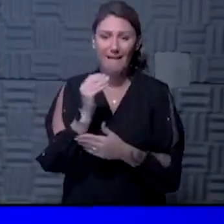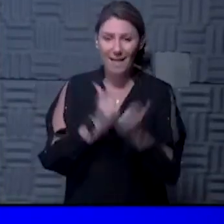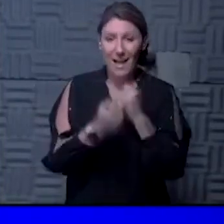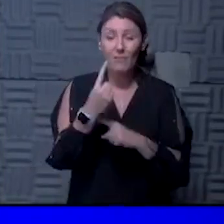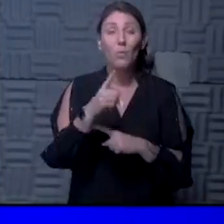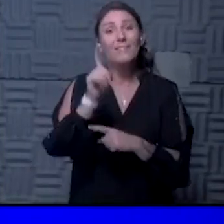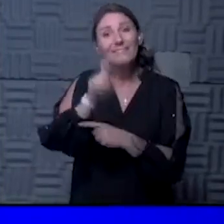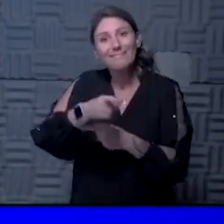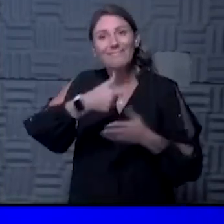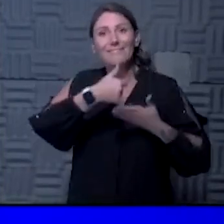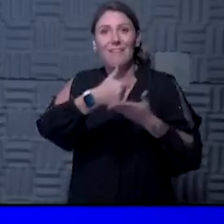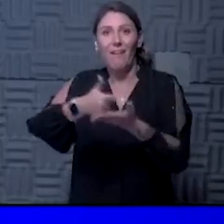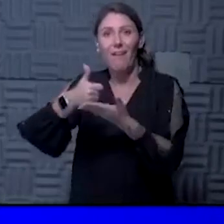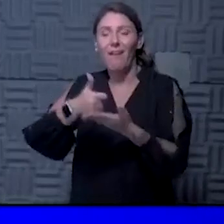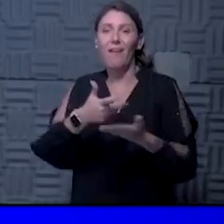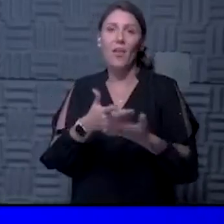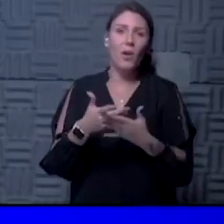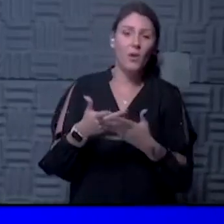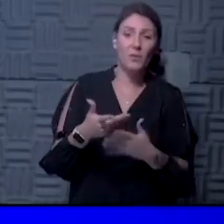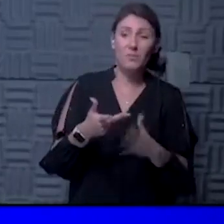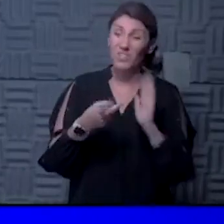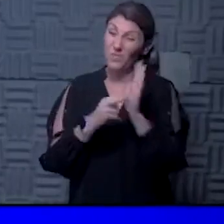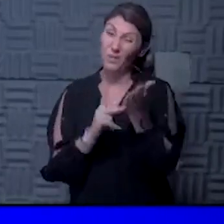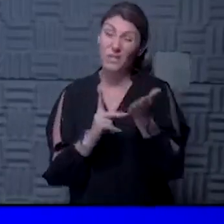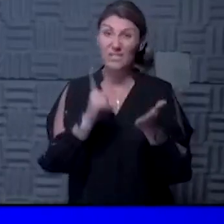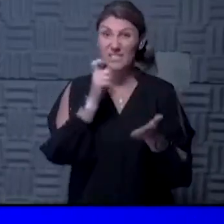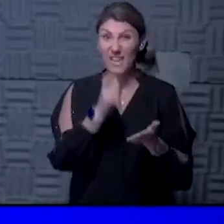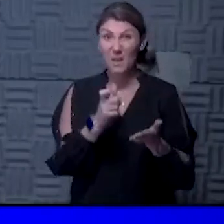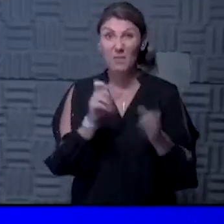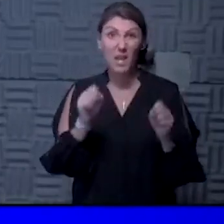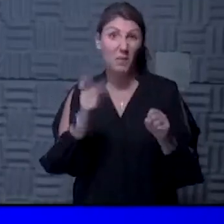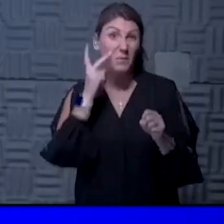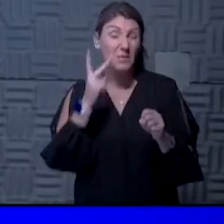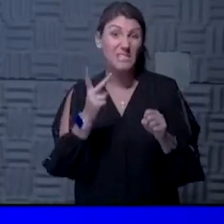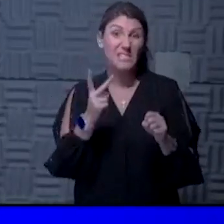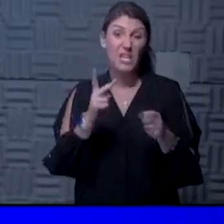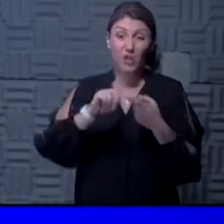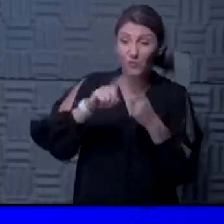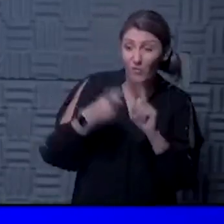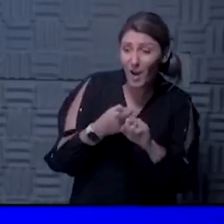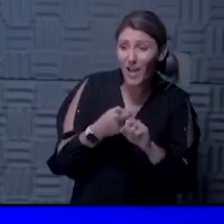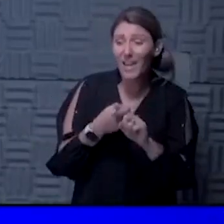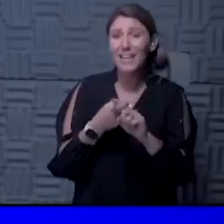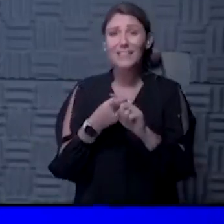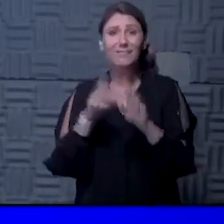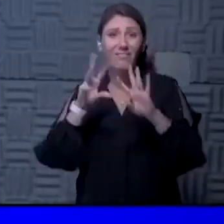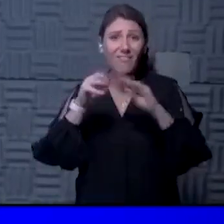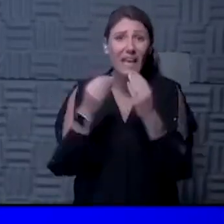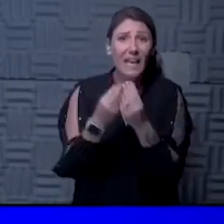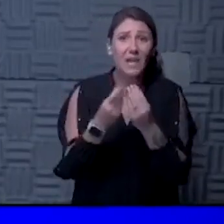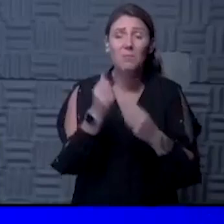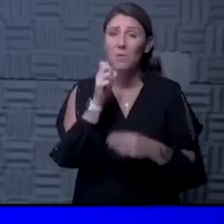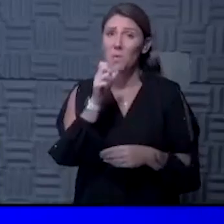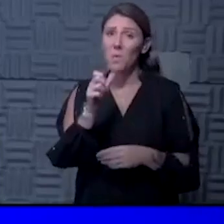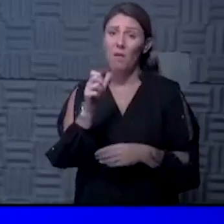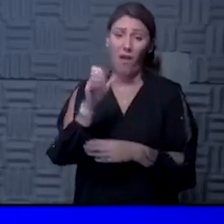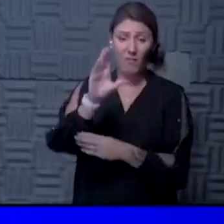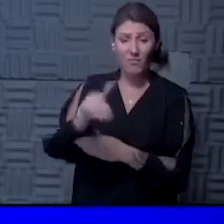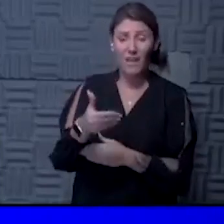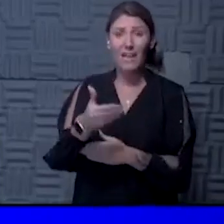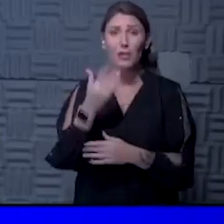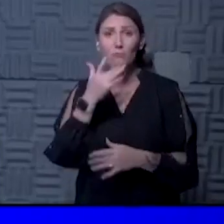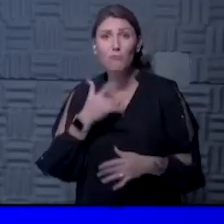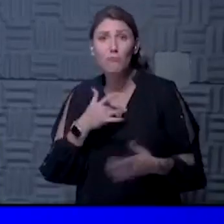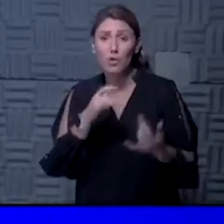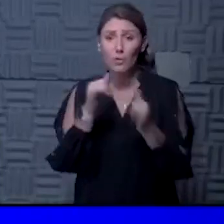this. It is not being able to see friends and loved ones. It's not being able, invited to a birthday party that I can't